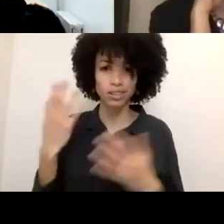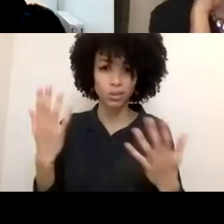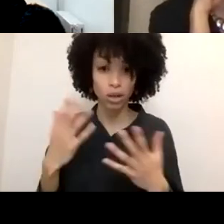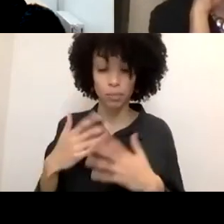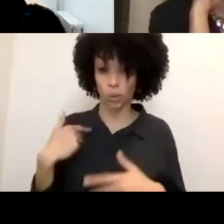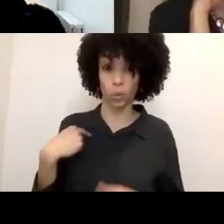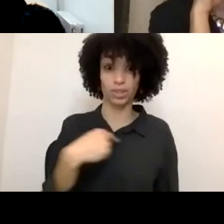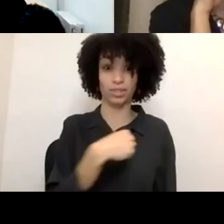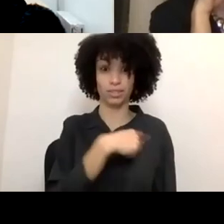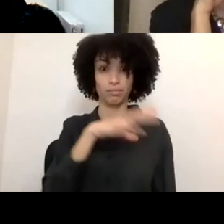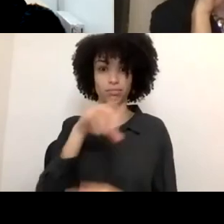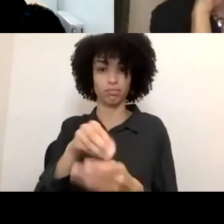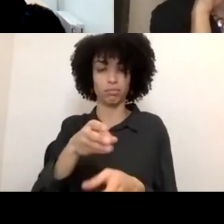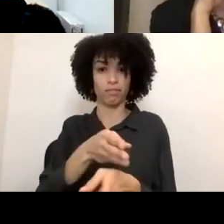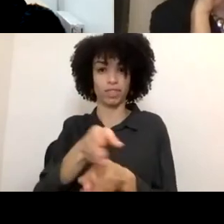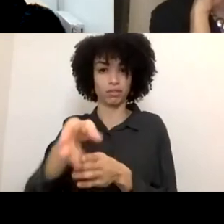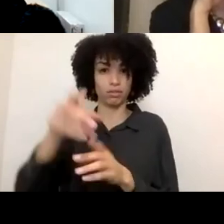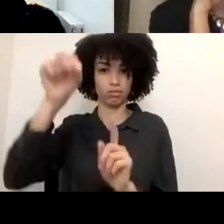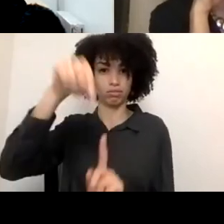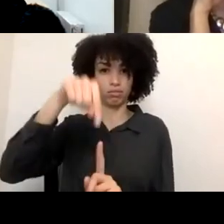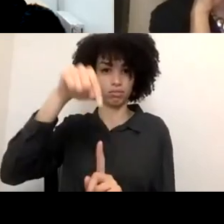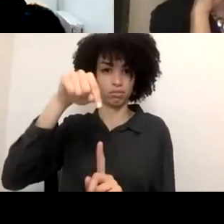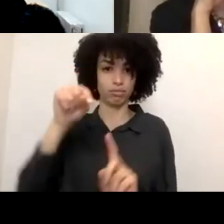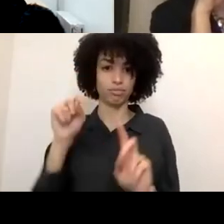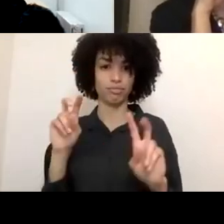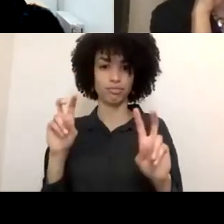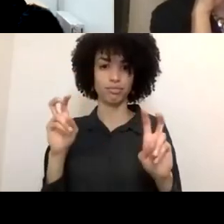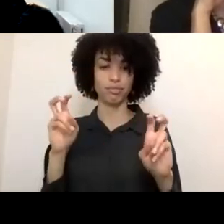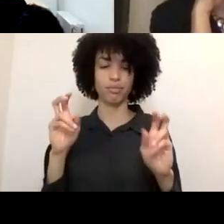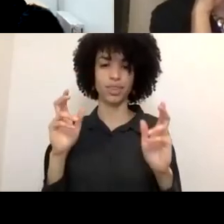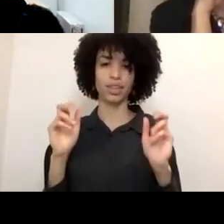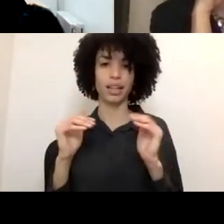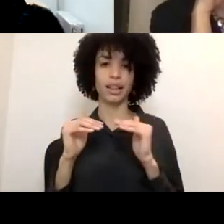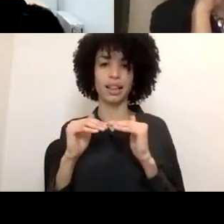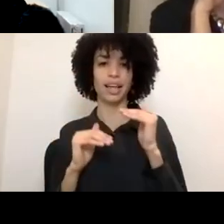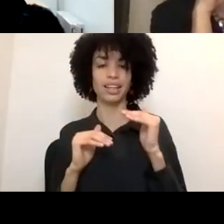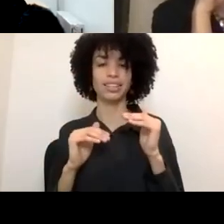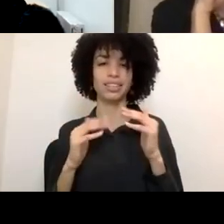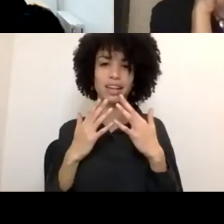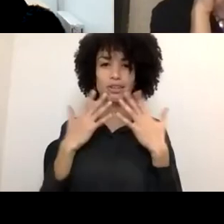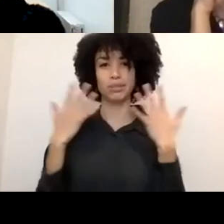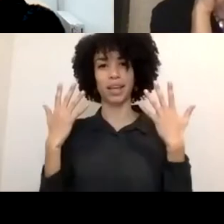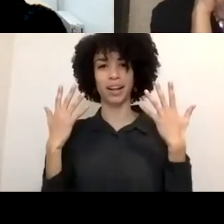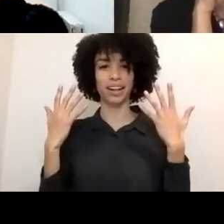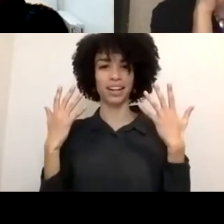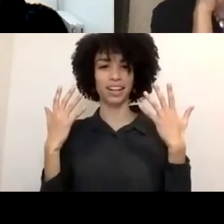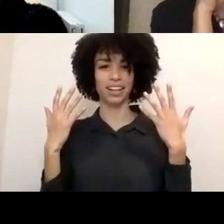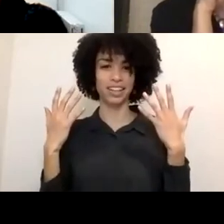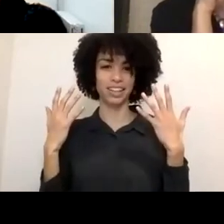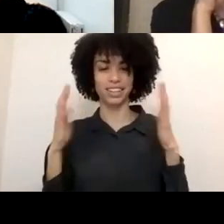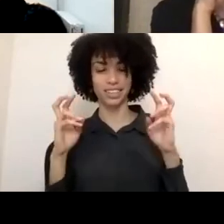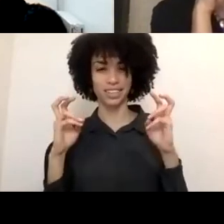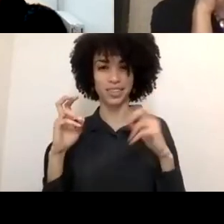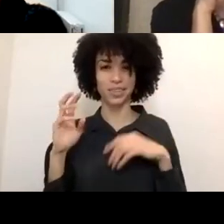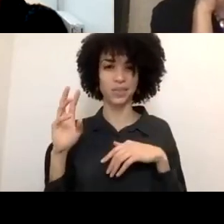field, in the, I would say less charismatic by Western definition,